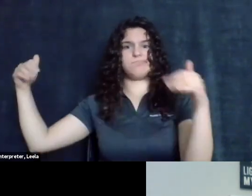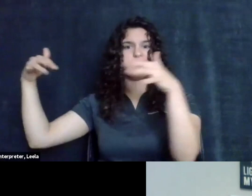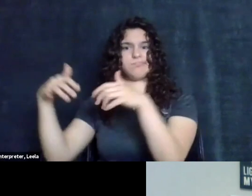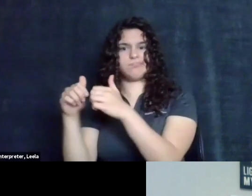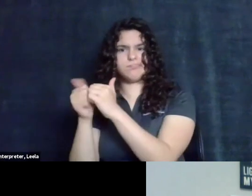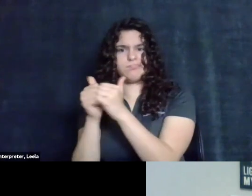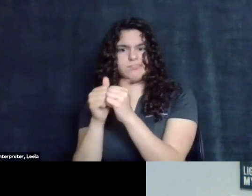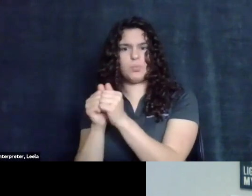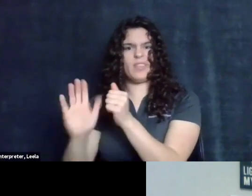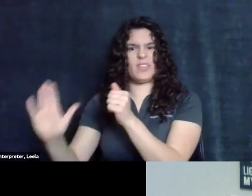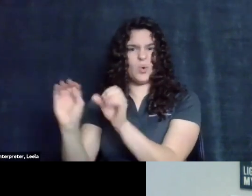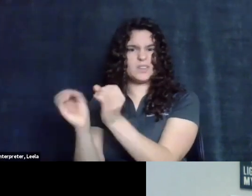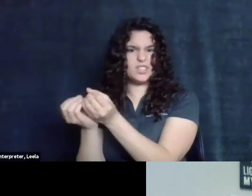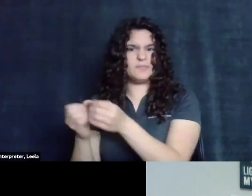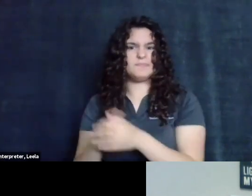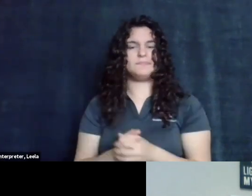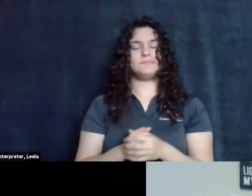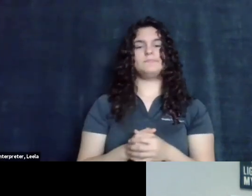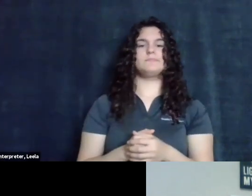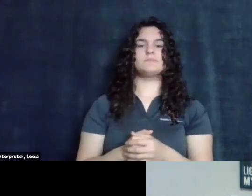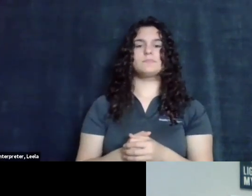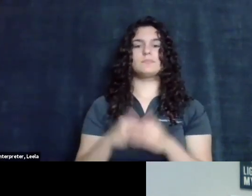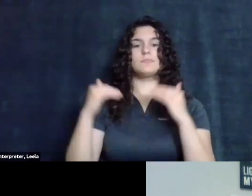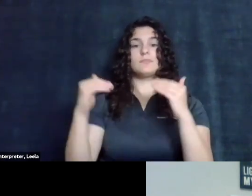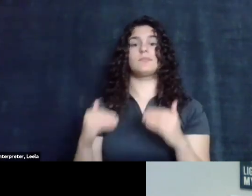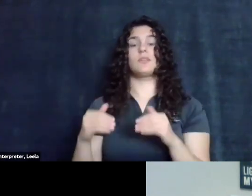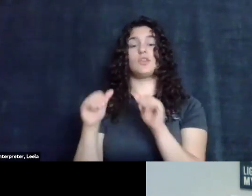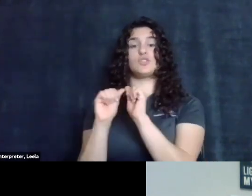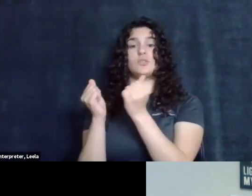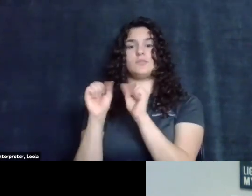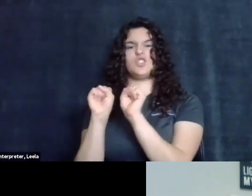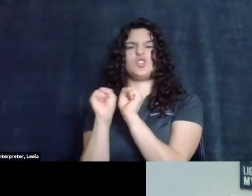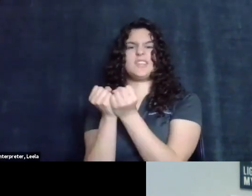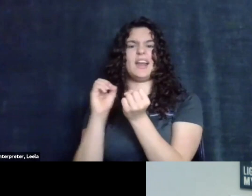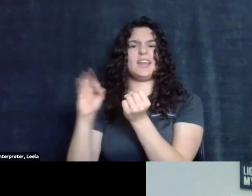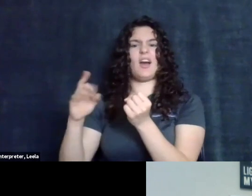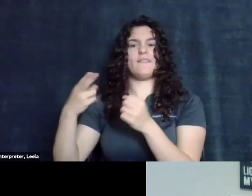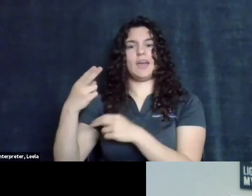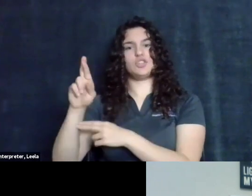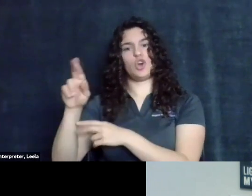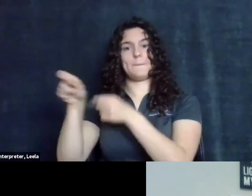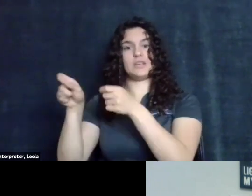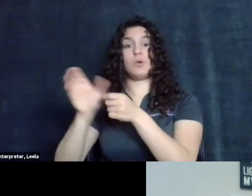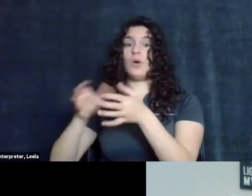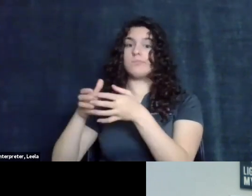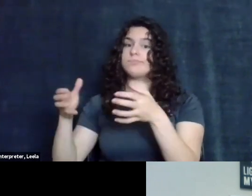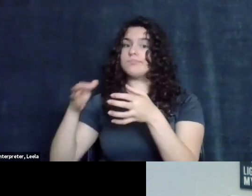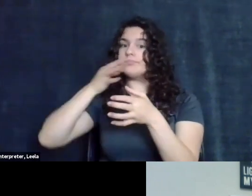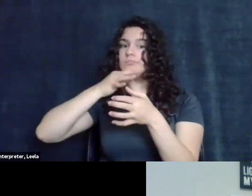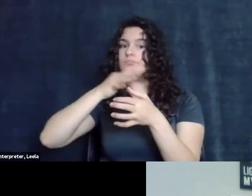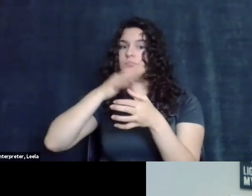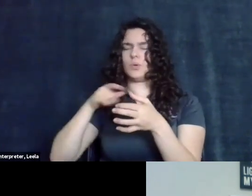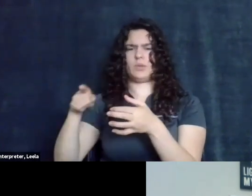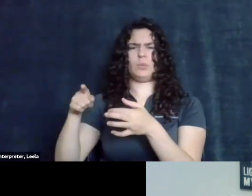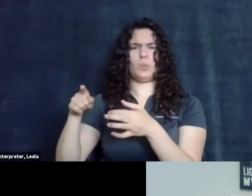organizations. We have a Society of Human Resource Management, which is expanding, and they are pretty cognizant